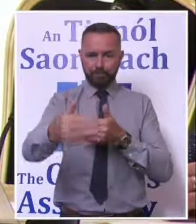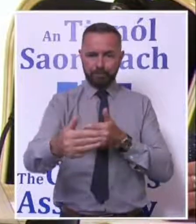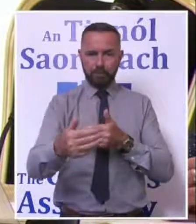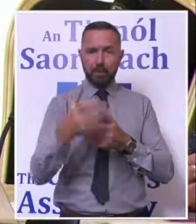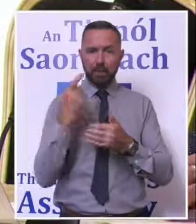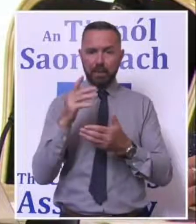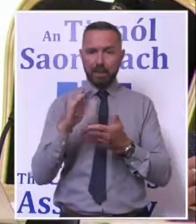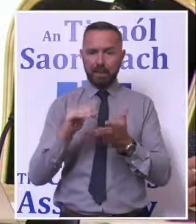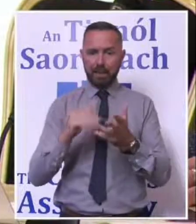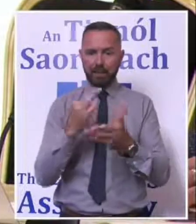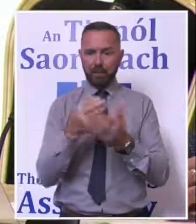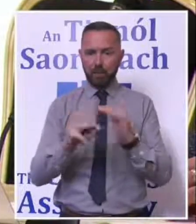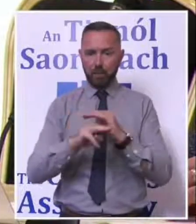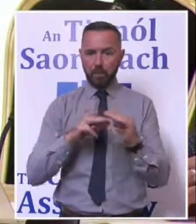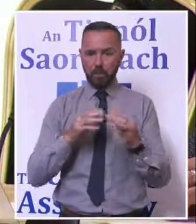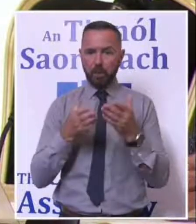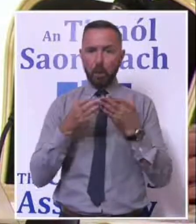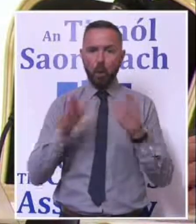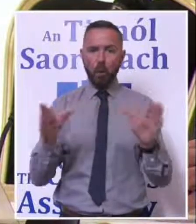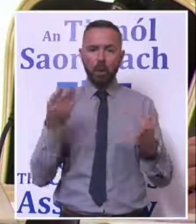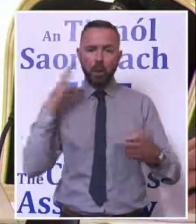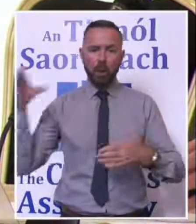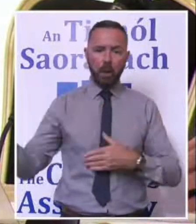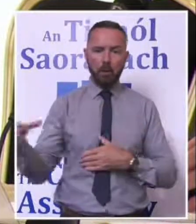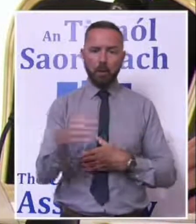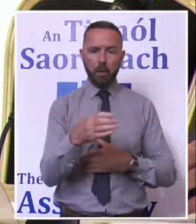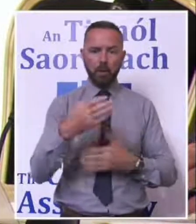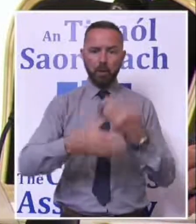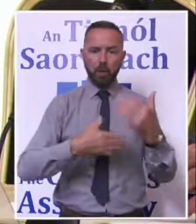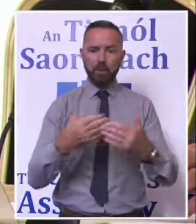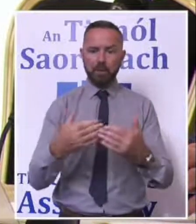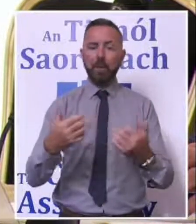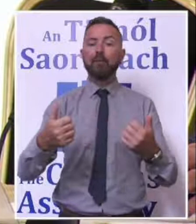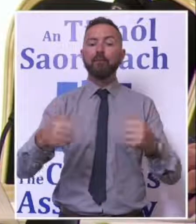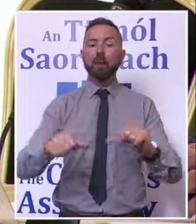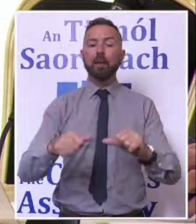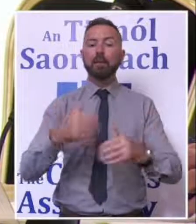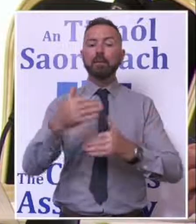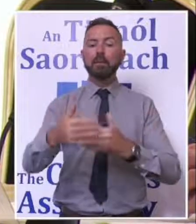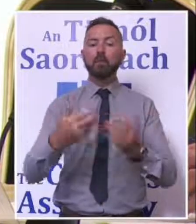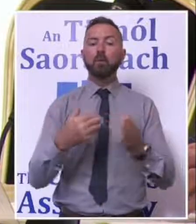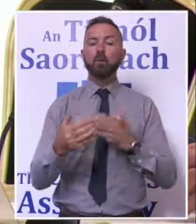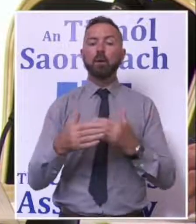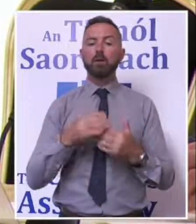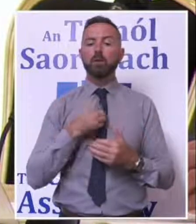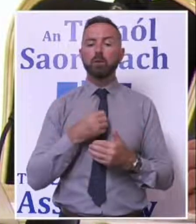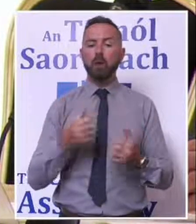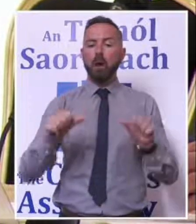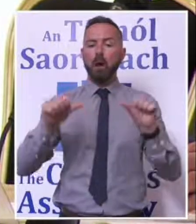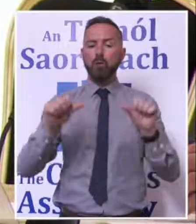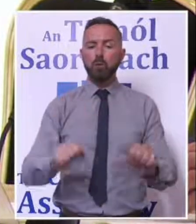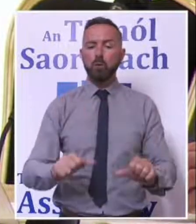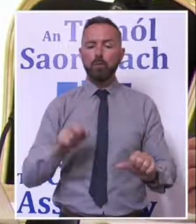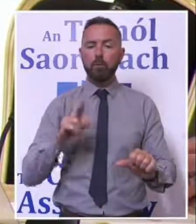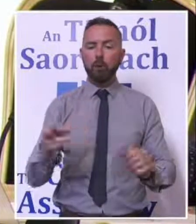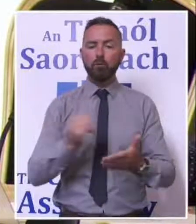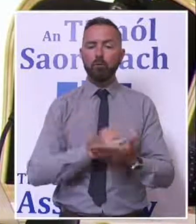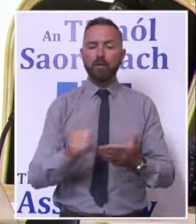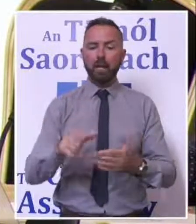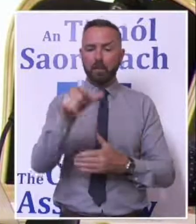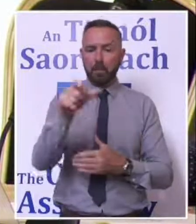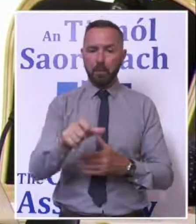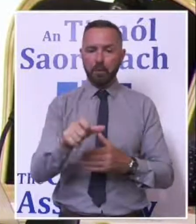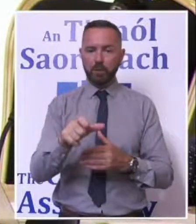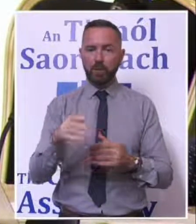appointment process. It has gone through all the steps, and then the final step was approval or rejection by the